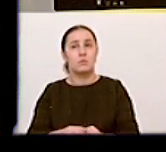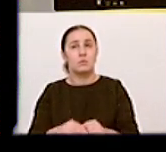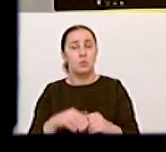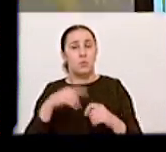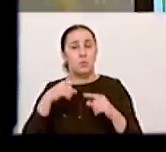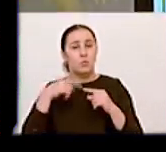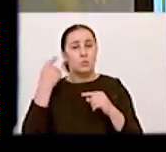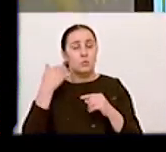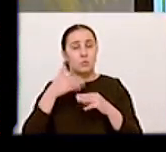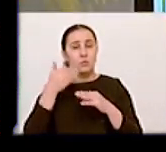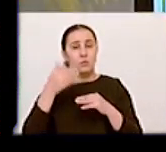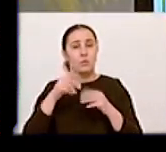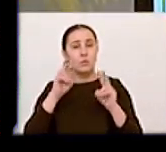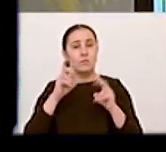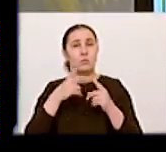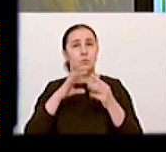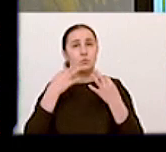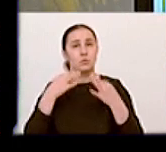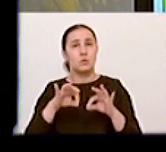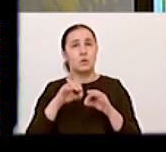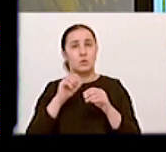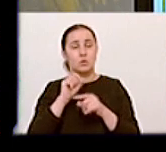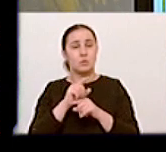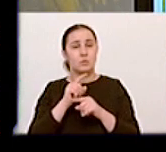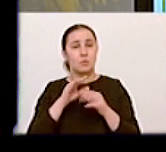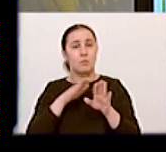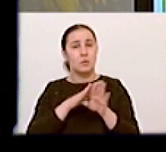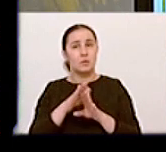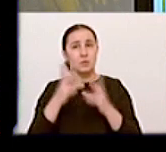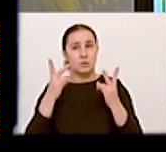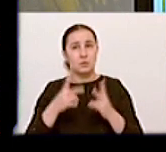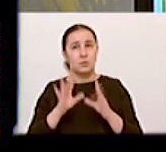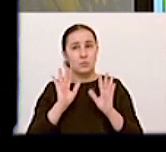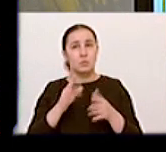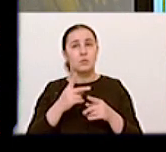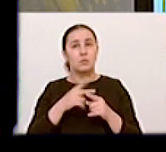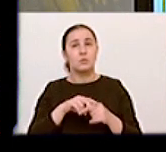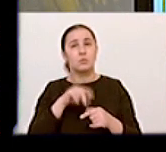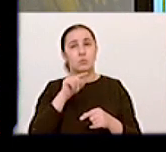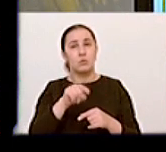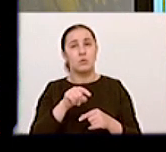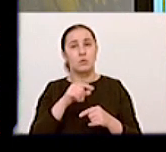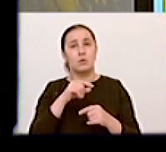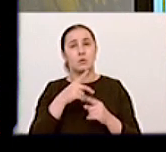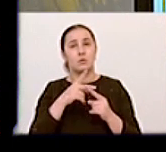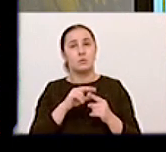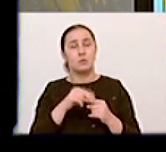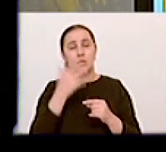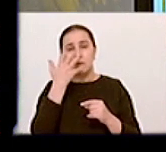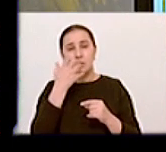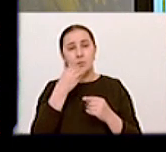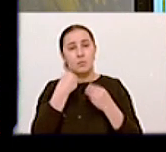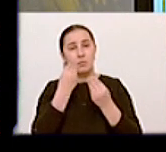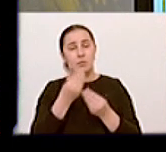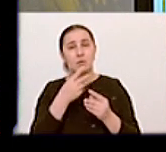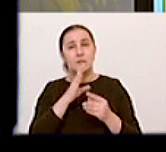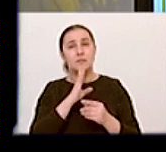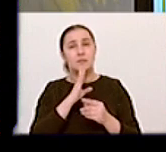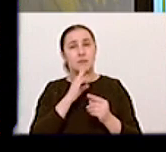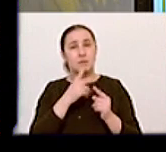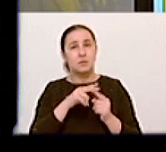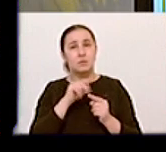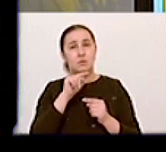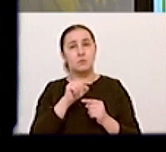O'tilgan mavzu bo'yicha quyidagi mustaqil topshiriqlarni bajarishingiz kerak bo'ladi. Bunda rasmda berilgan